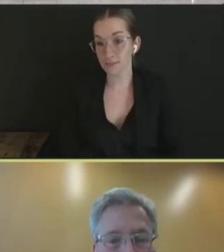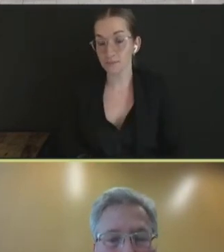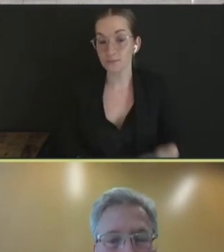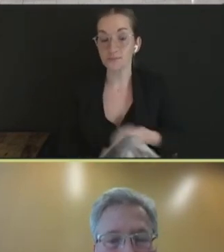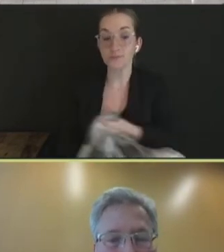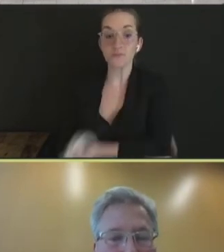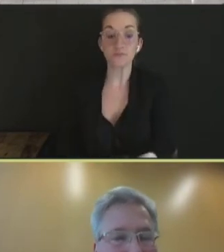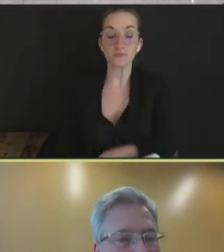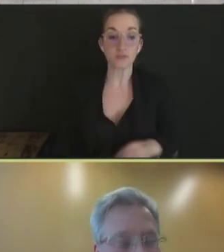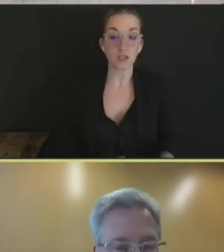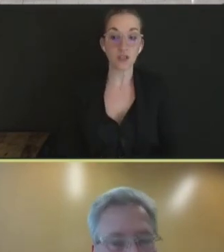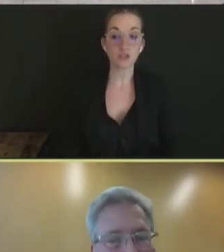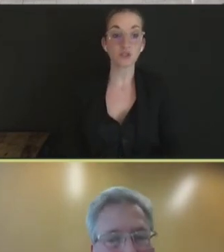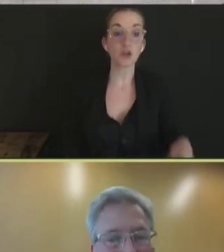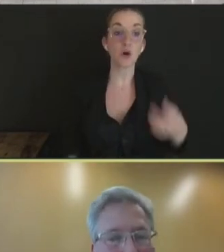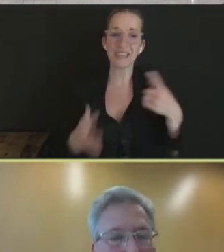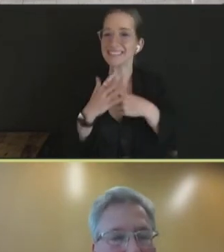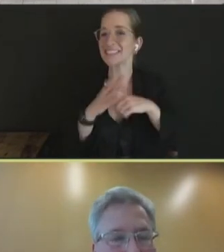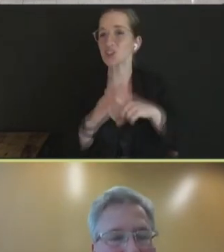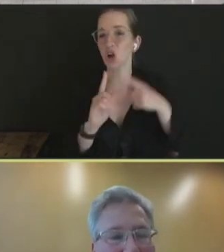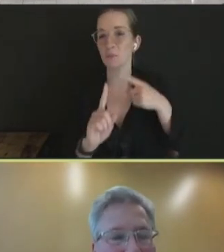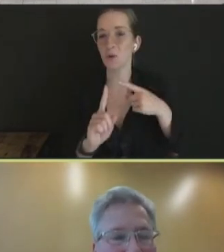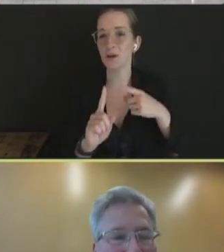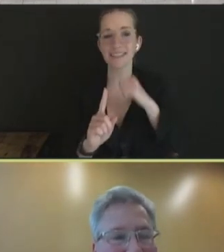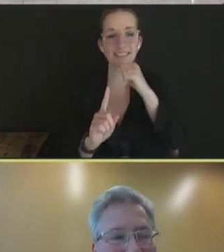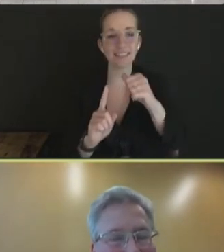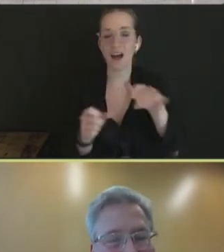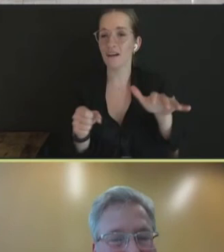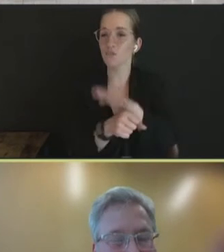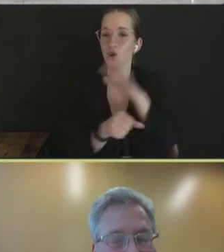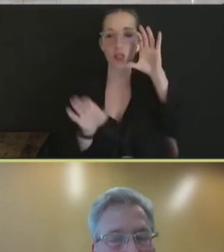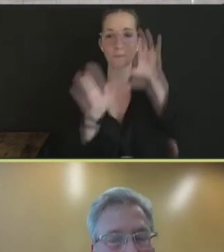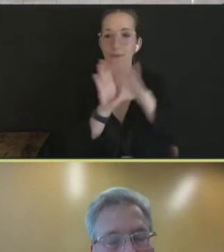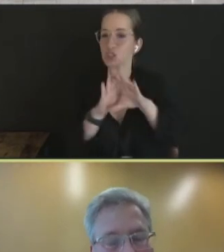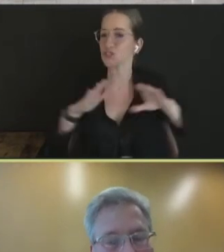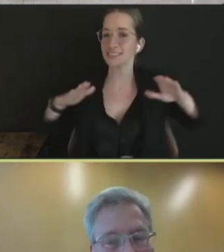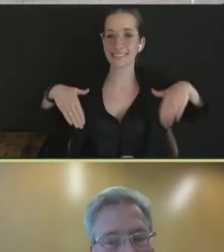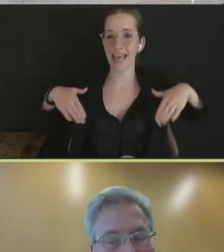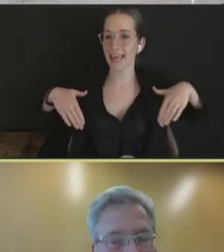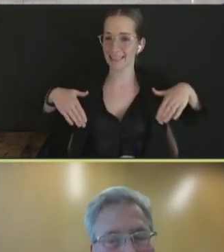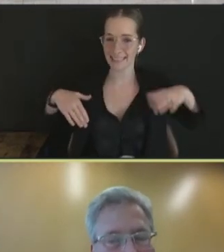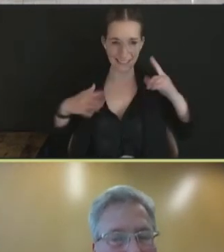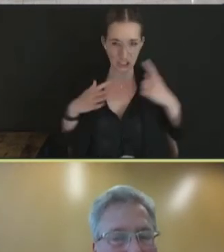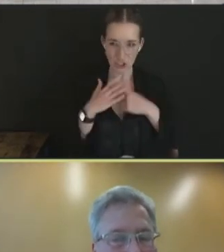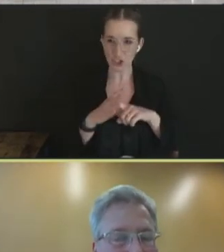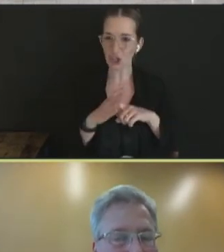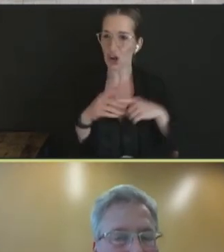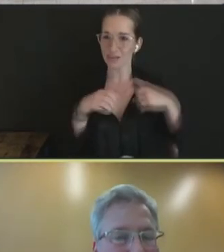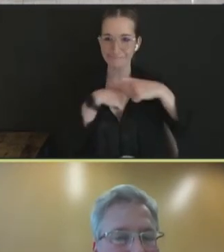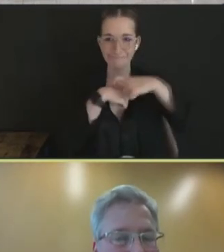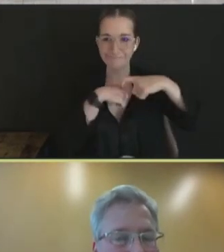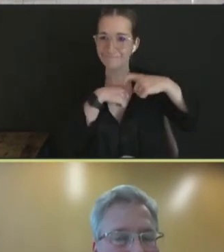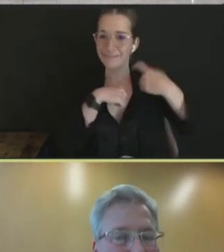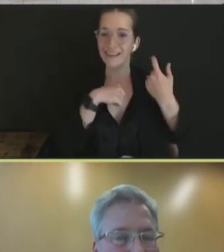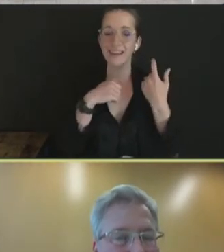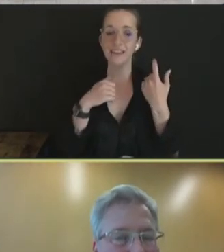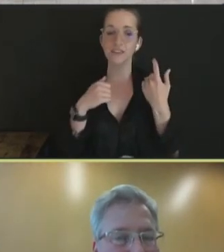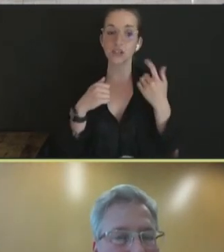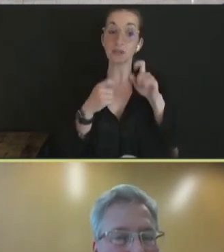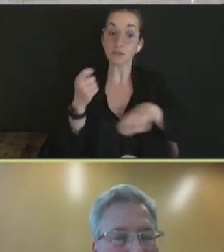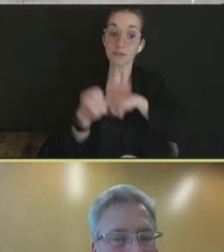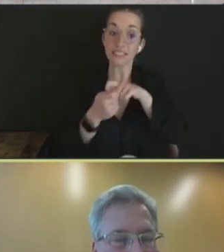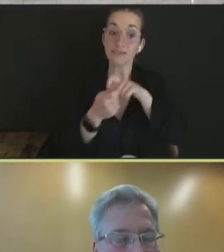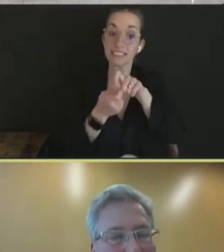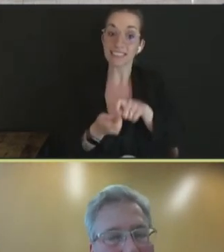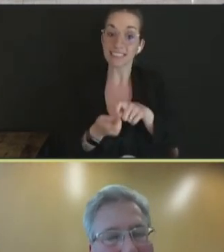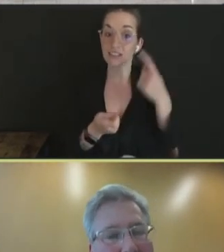So it's a starting point. It isn't the full picture here. So again, the specific details of the evaluation itself, I don't